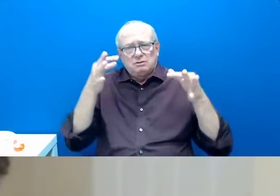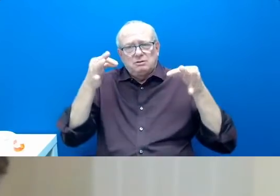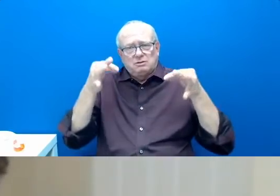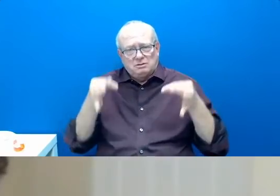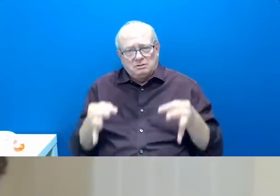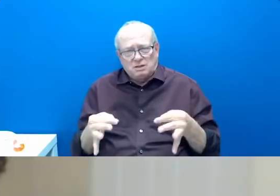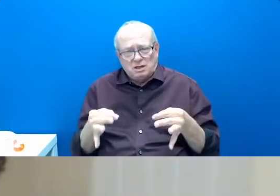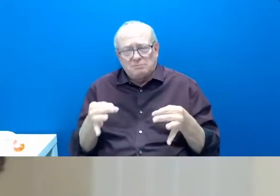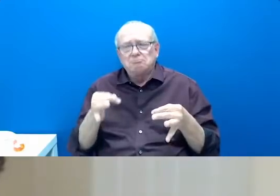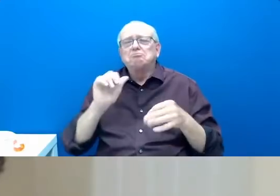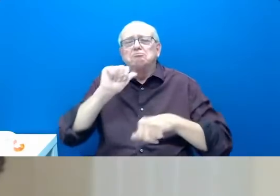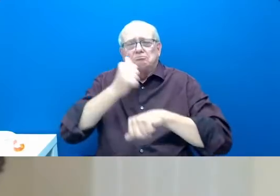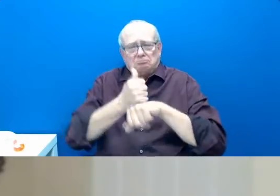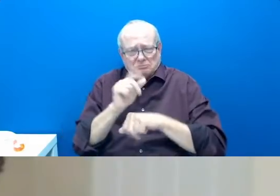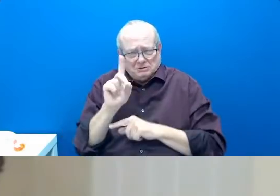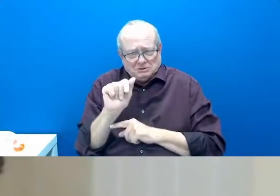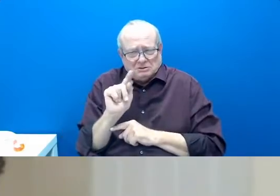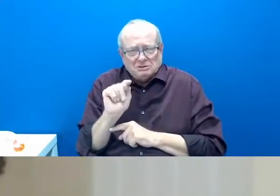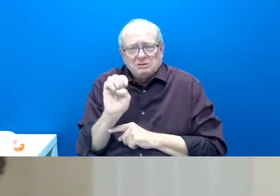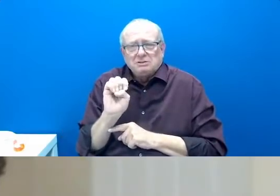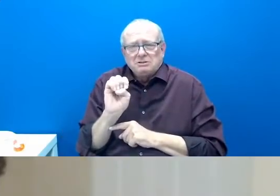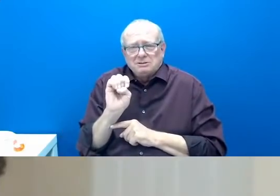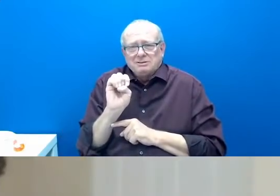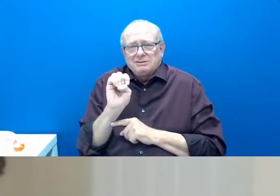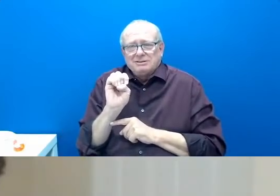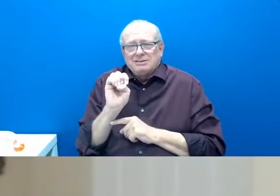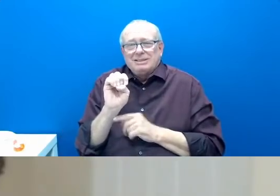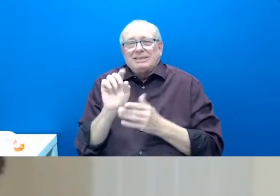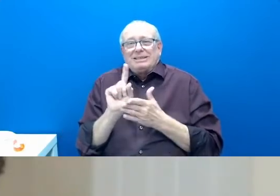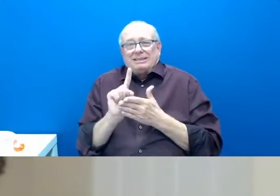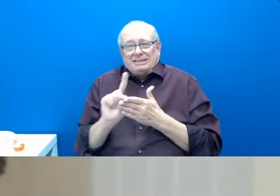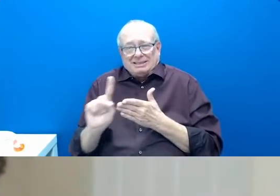which is next week, Wednesday. Of